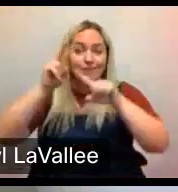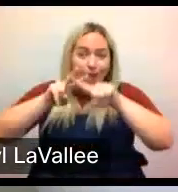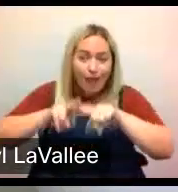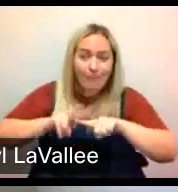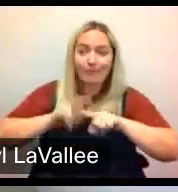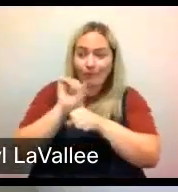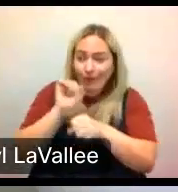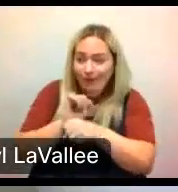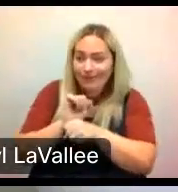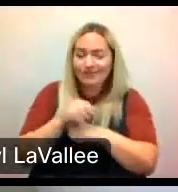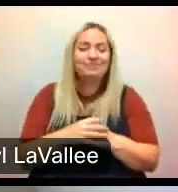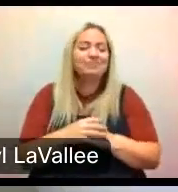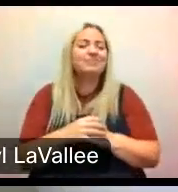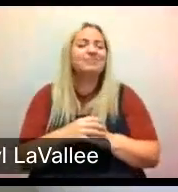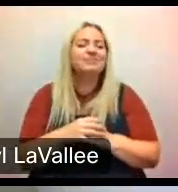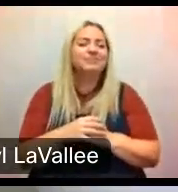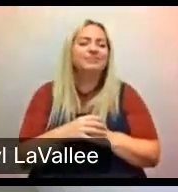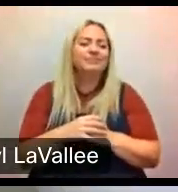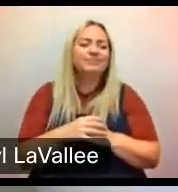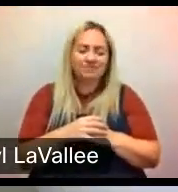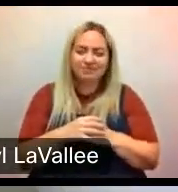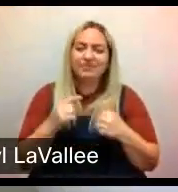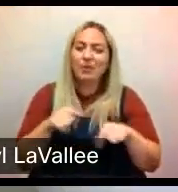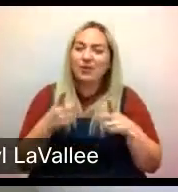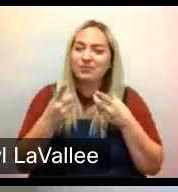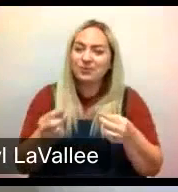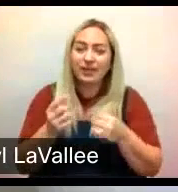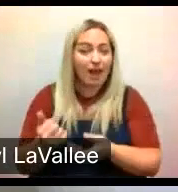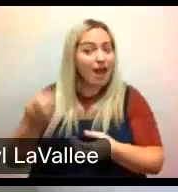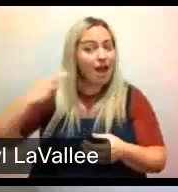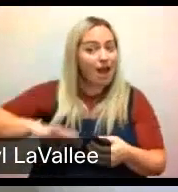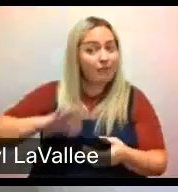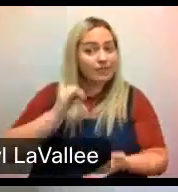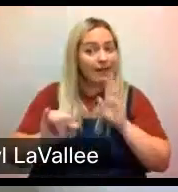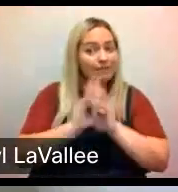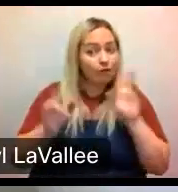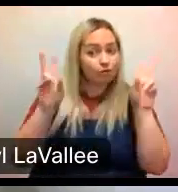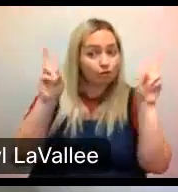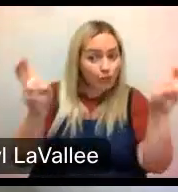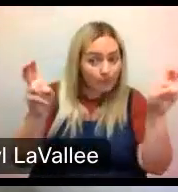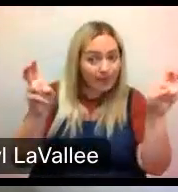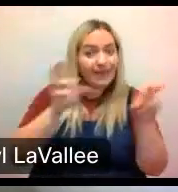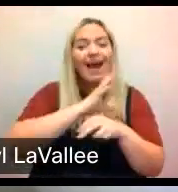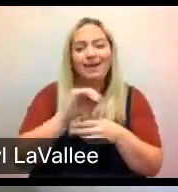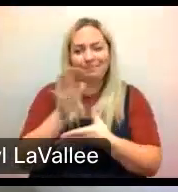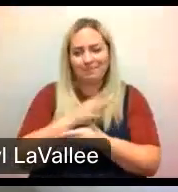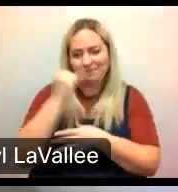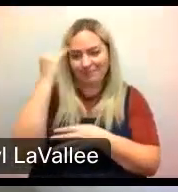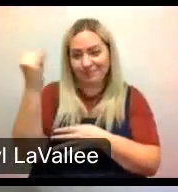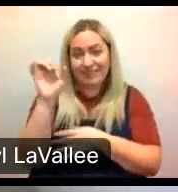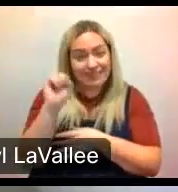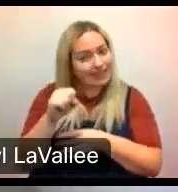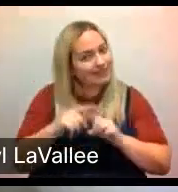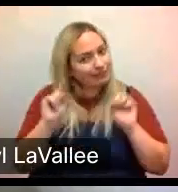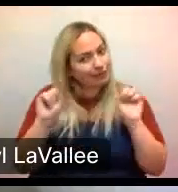the work. When you're doing this, it can be helpful to identify the topic and the main idea. And yes, they are different.